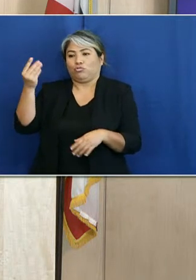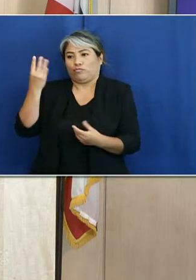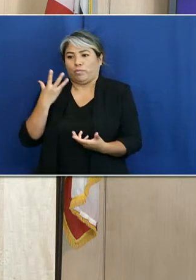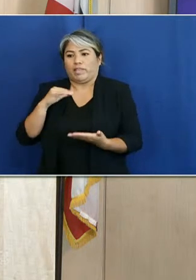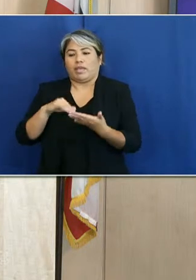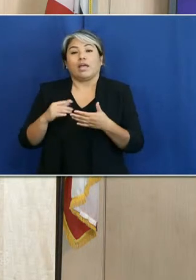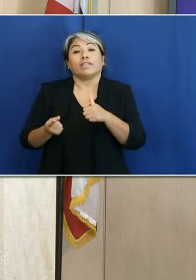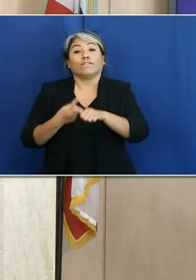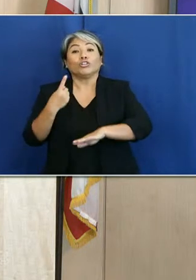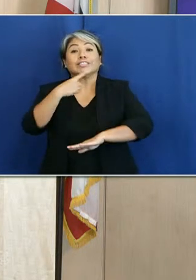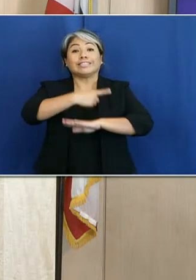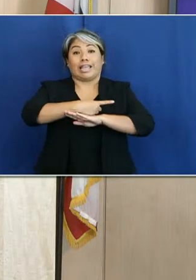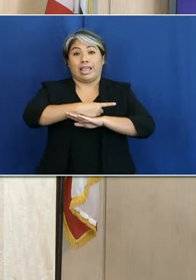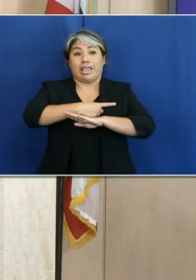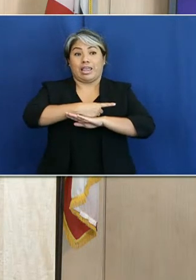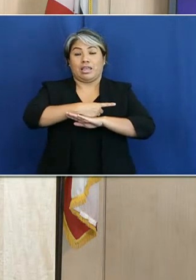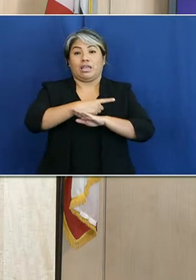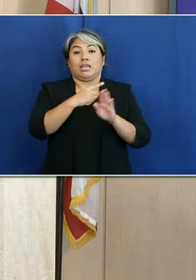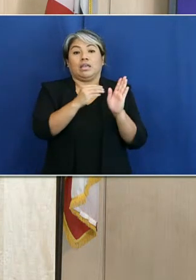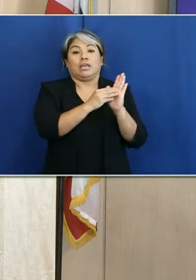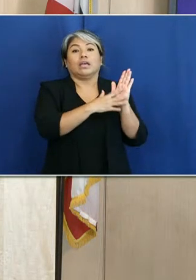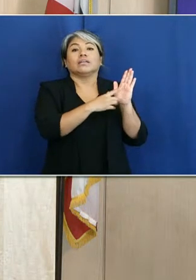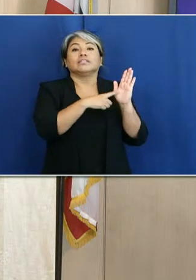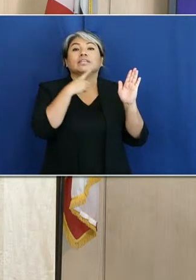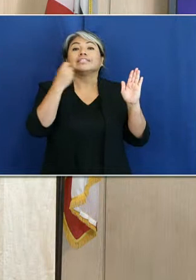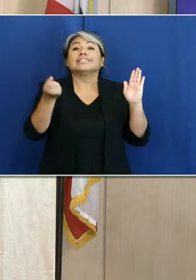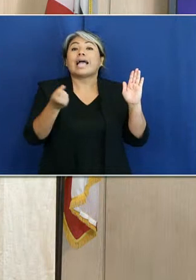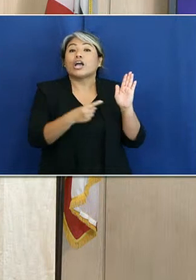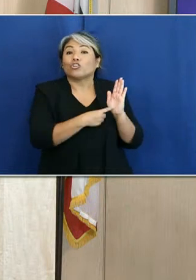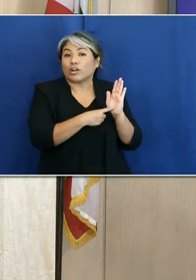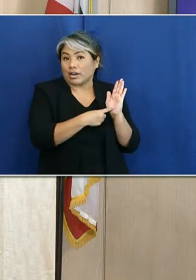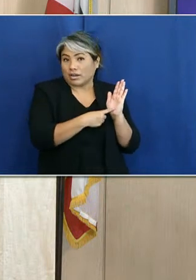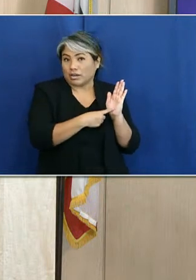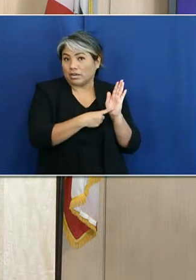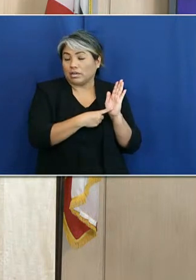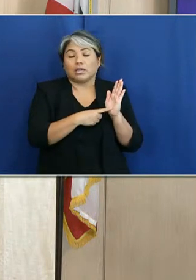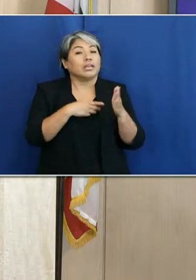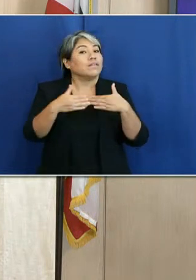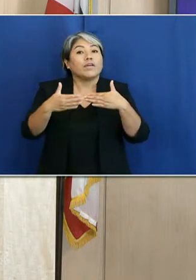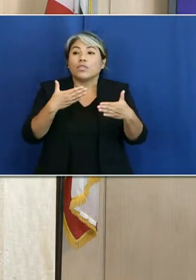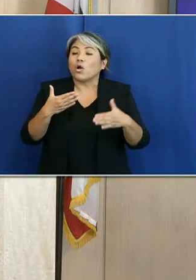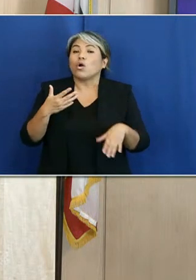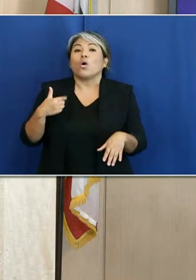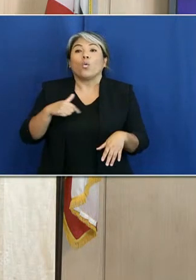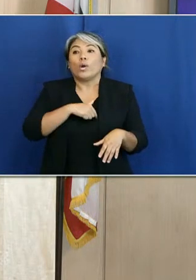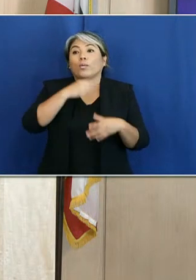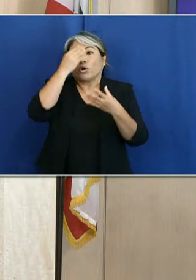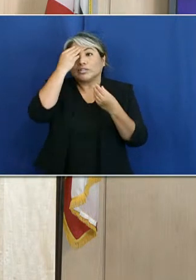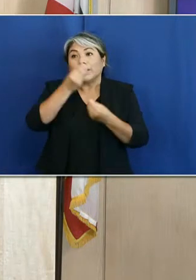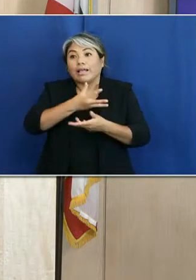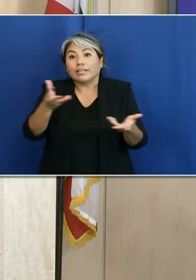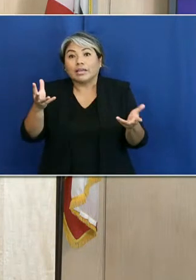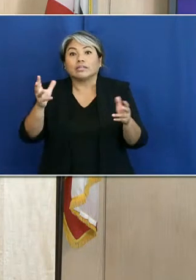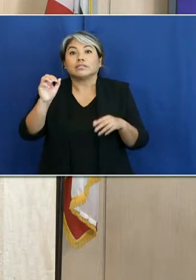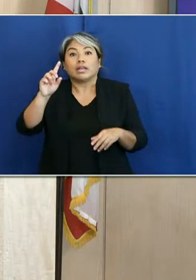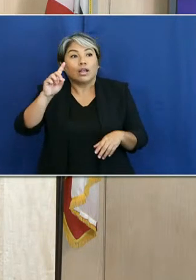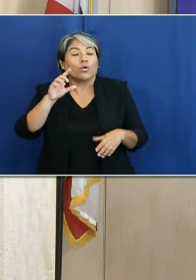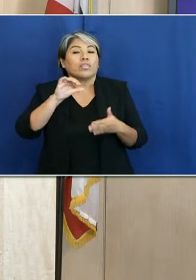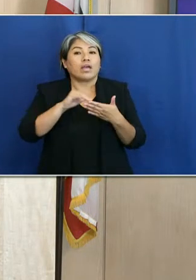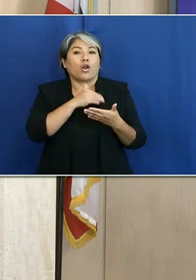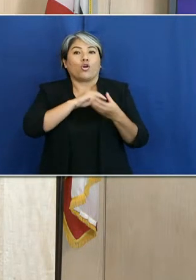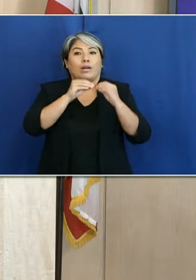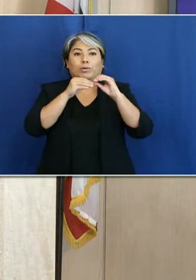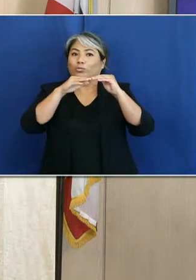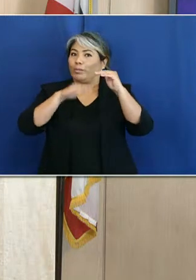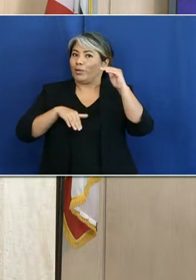day was cited as Saturday, even though before we were telling you that our numbers were